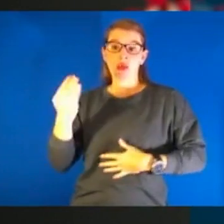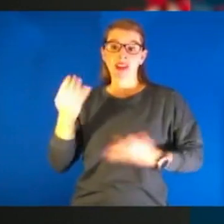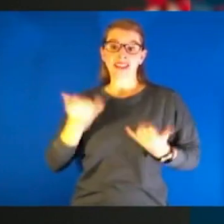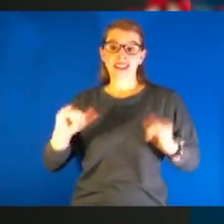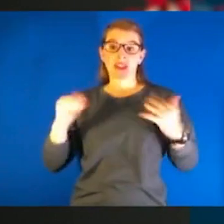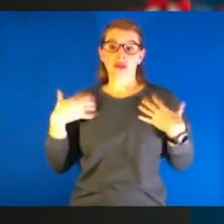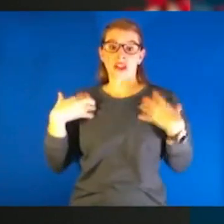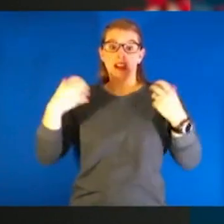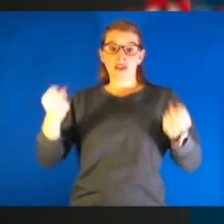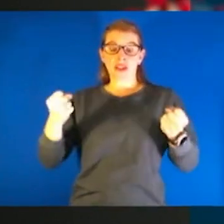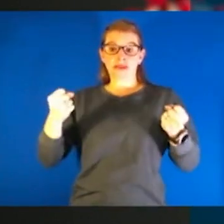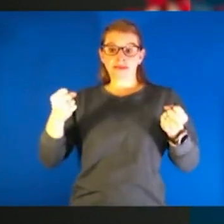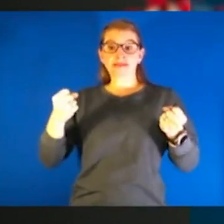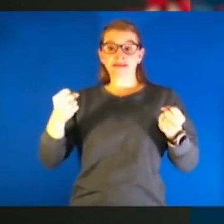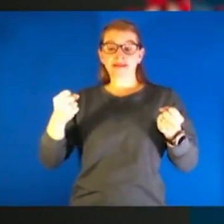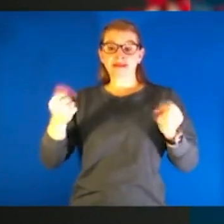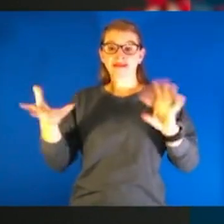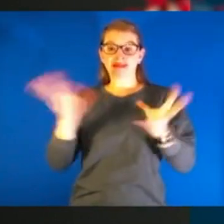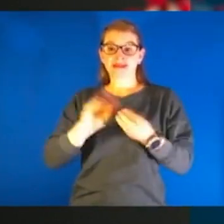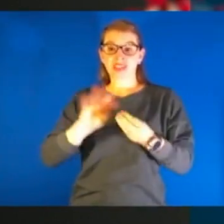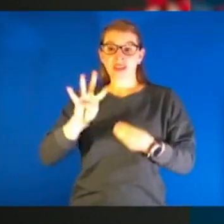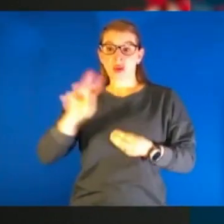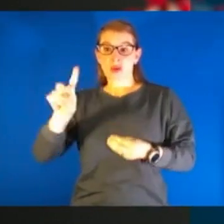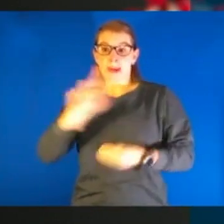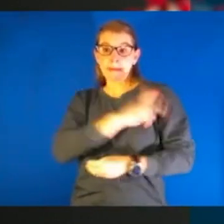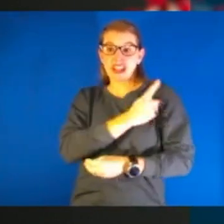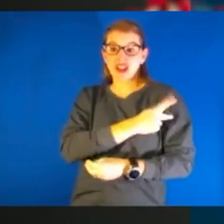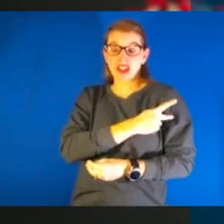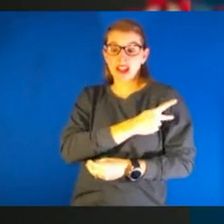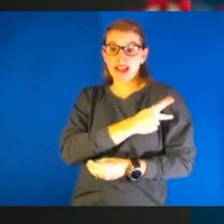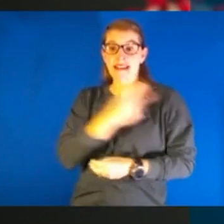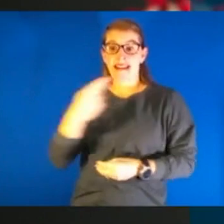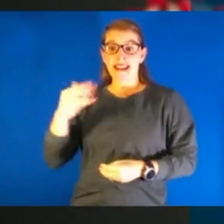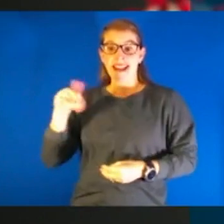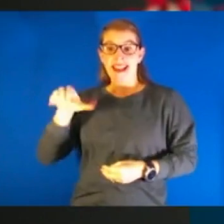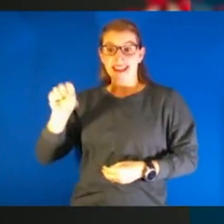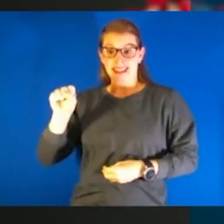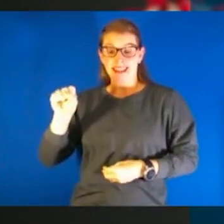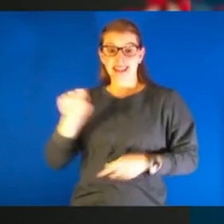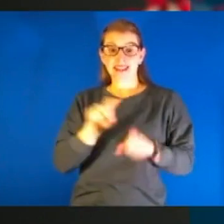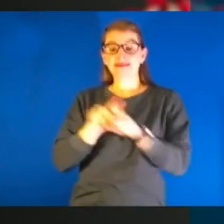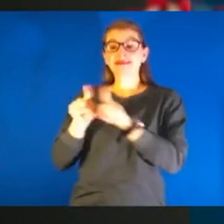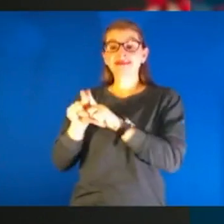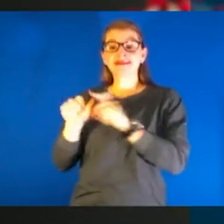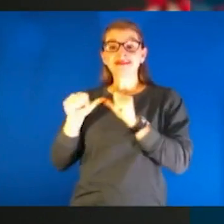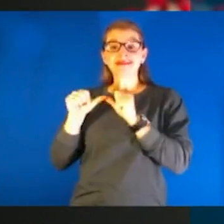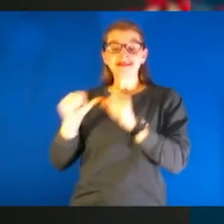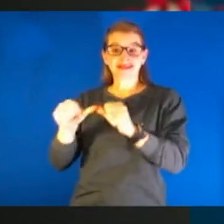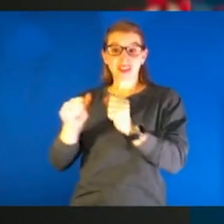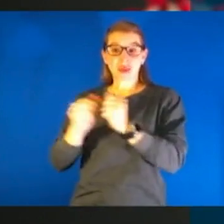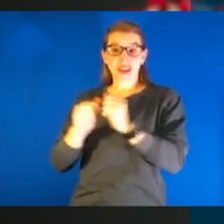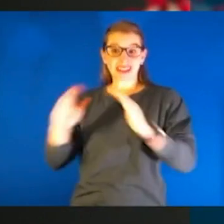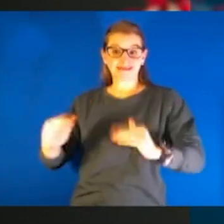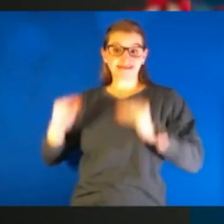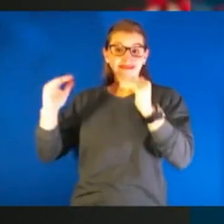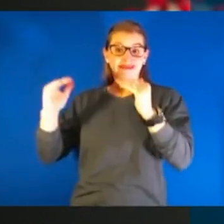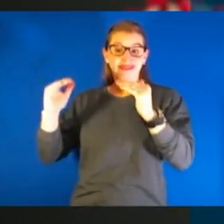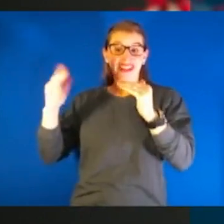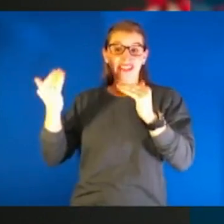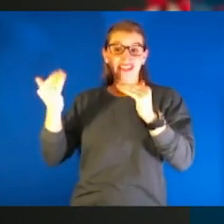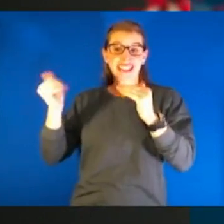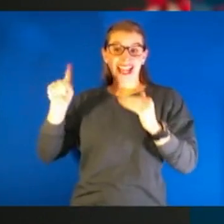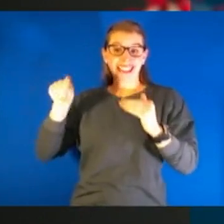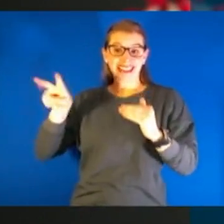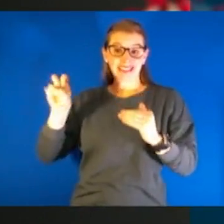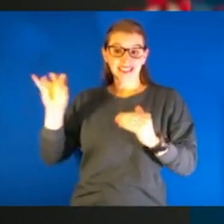recovery period, so a total of 41. And Hayes also has continued to have high capacity with 15 active infections and 12 in that